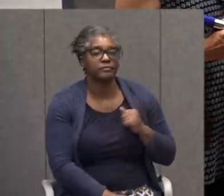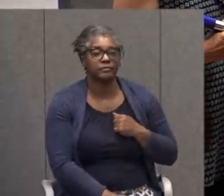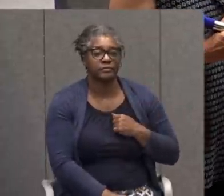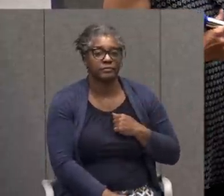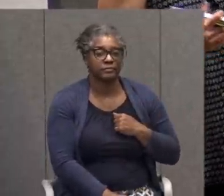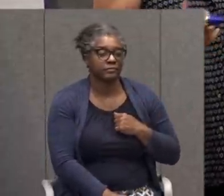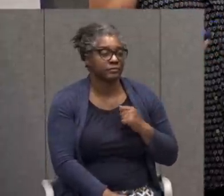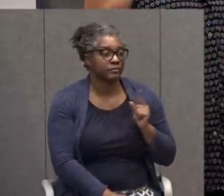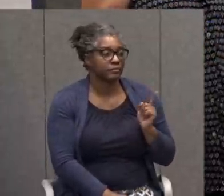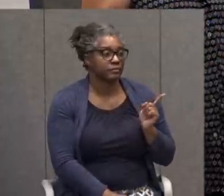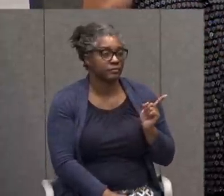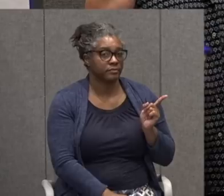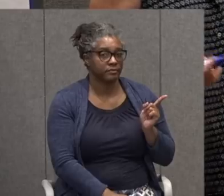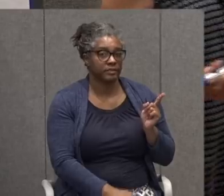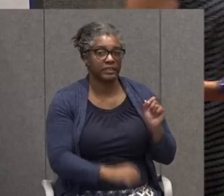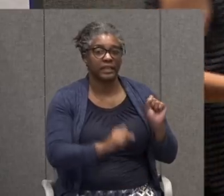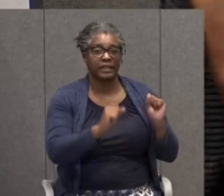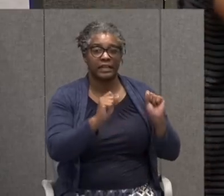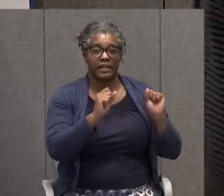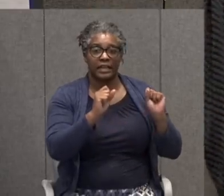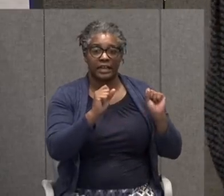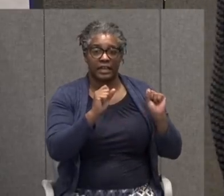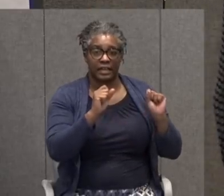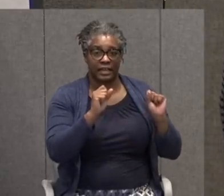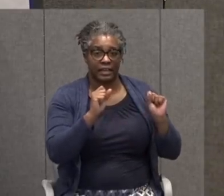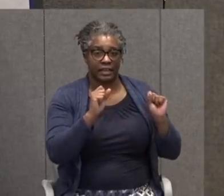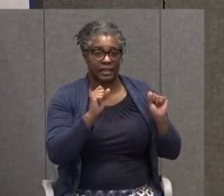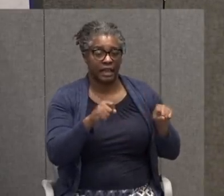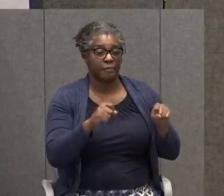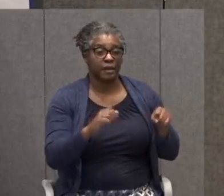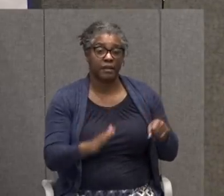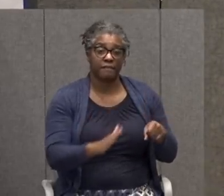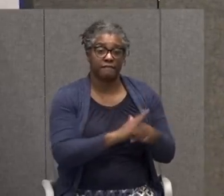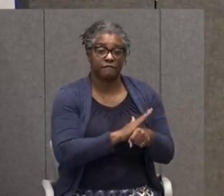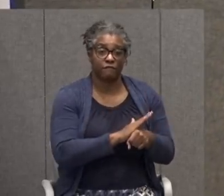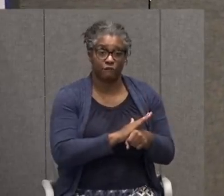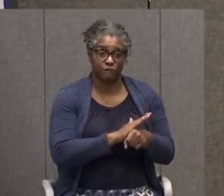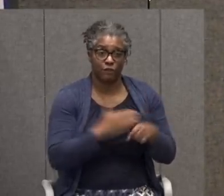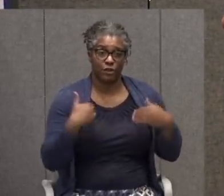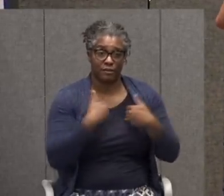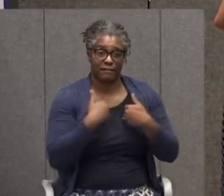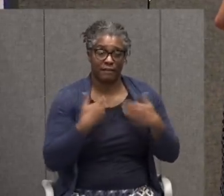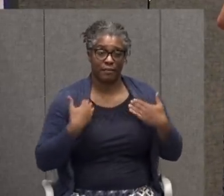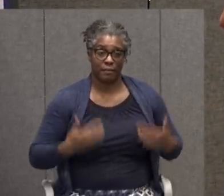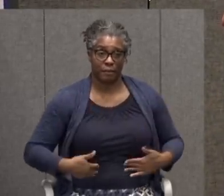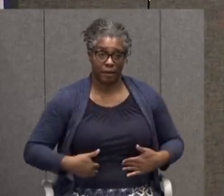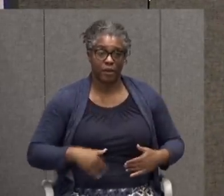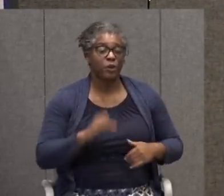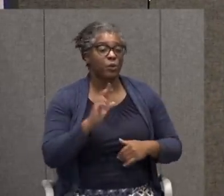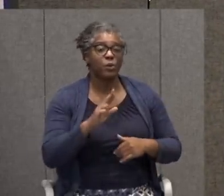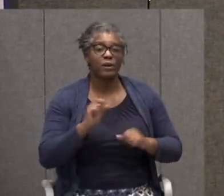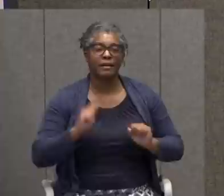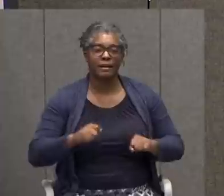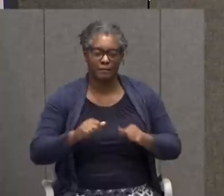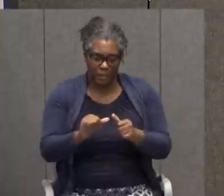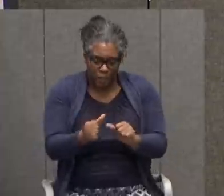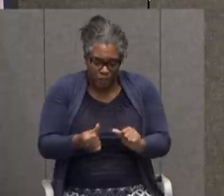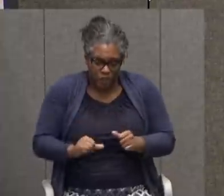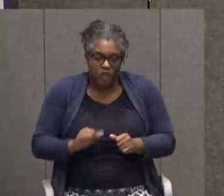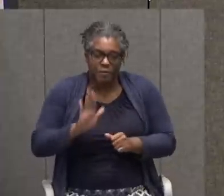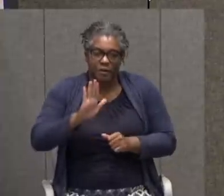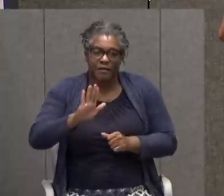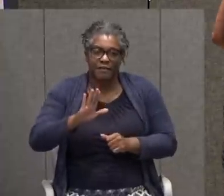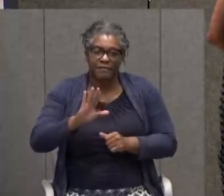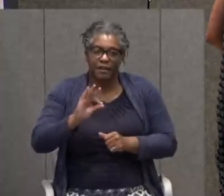just the shape or a footprint. So it can be the whole part of an animal's body. Wow. I did